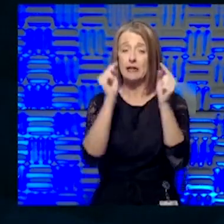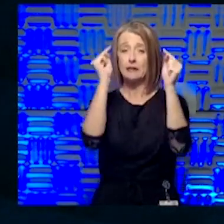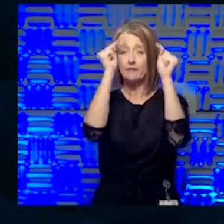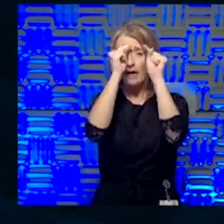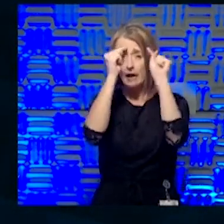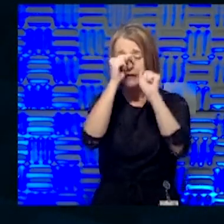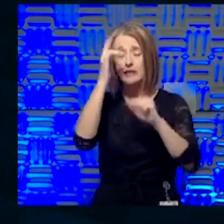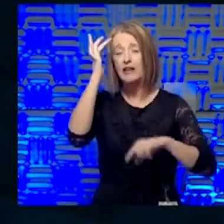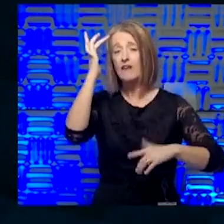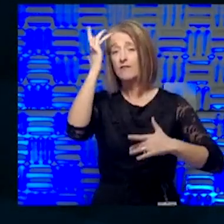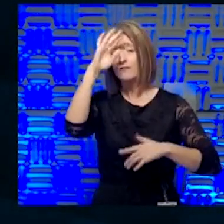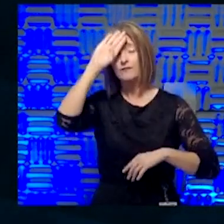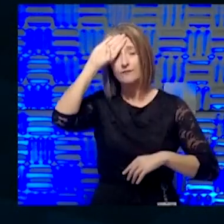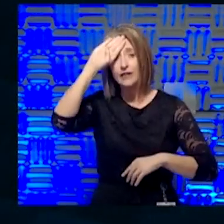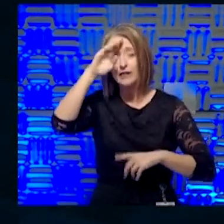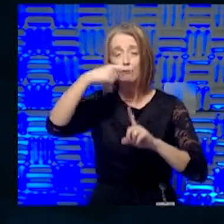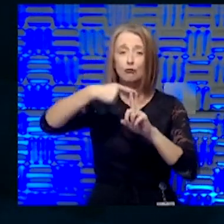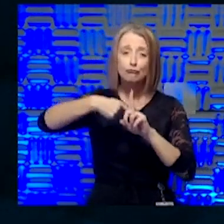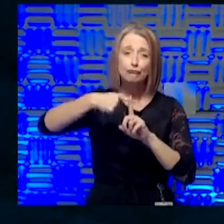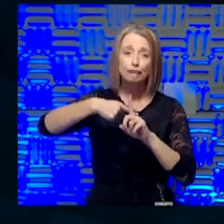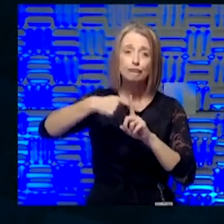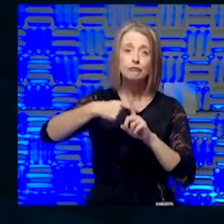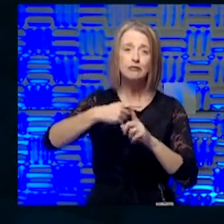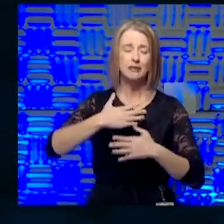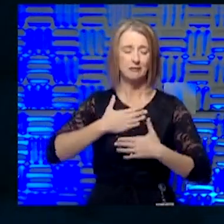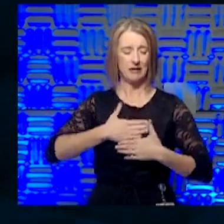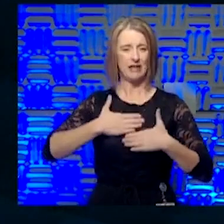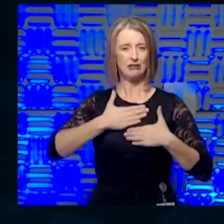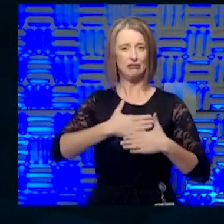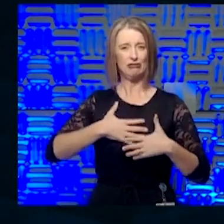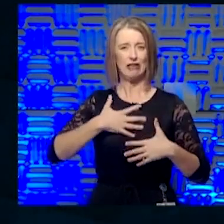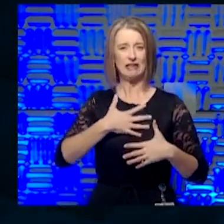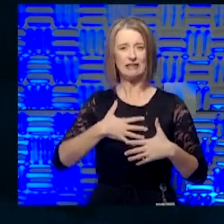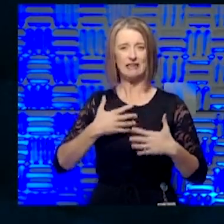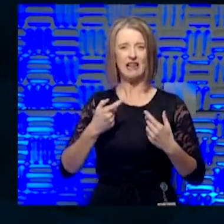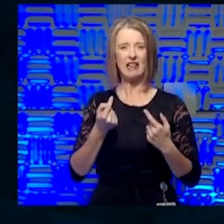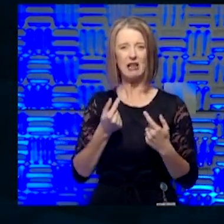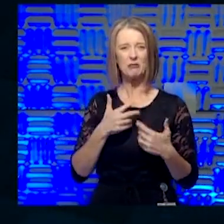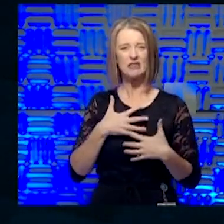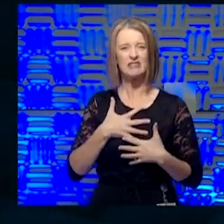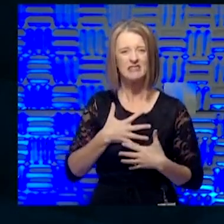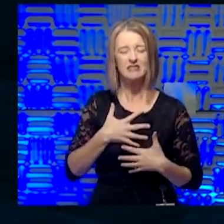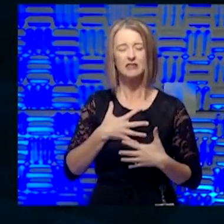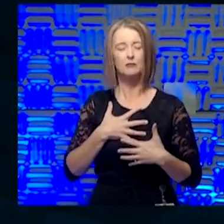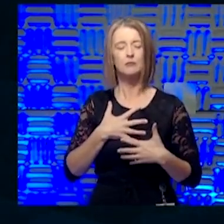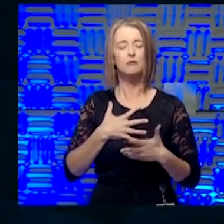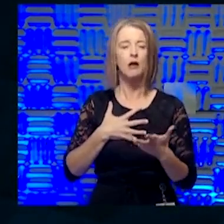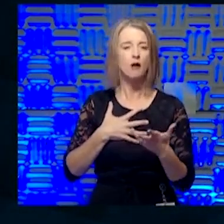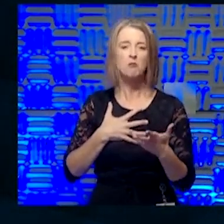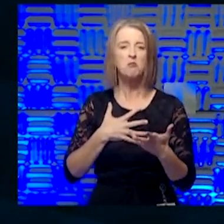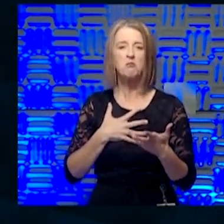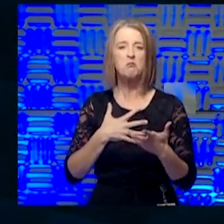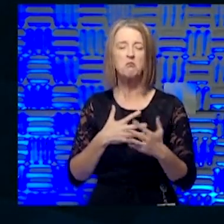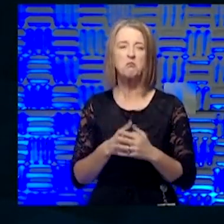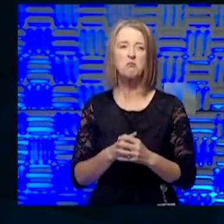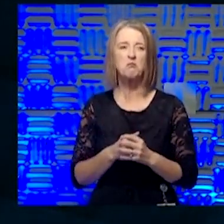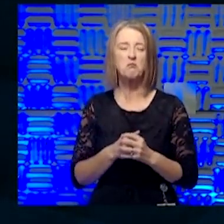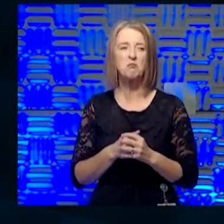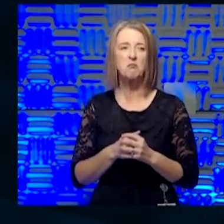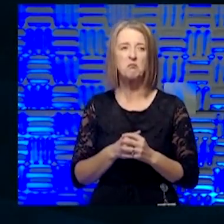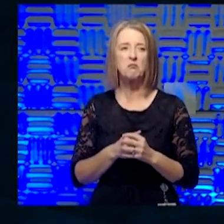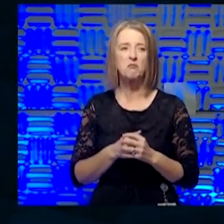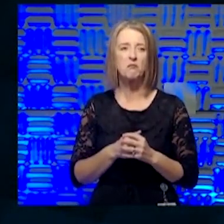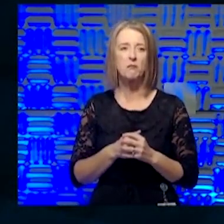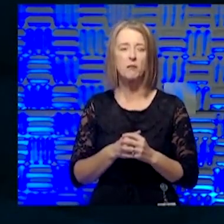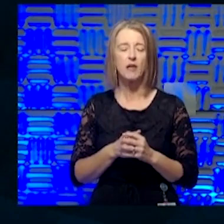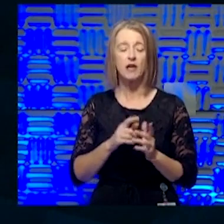fever, and my chest would do a little bit of something, but it didn't. I try